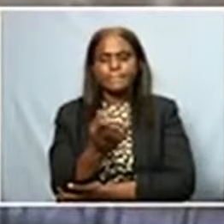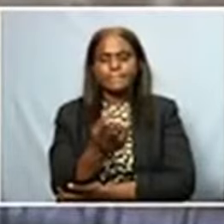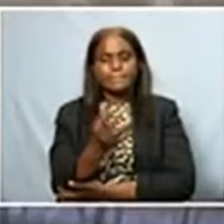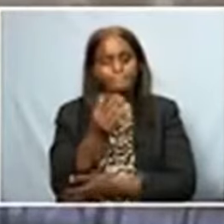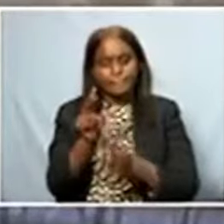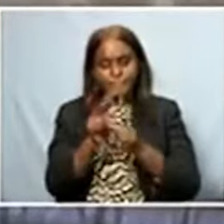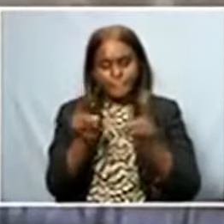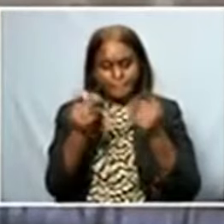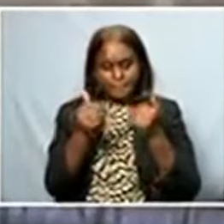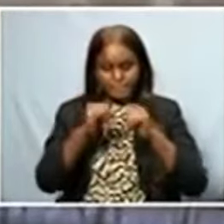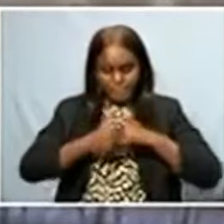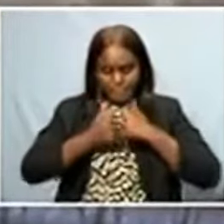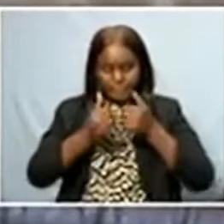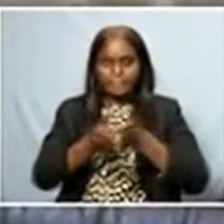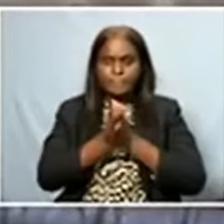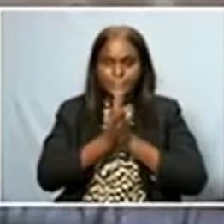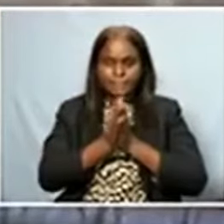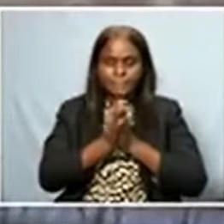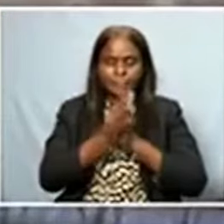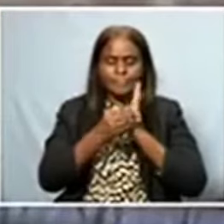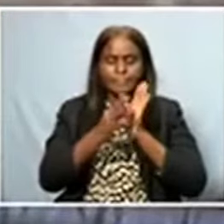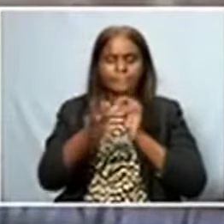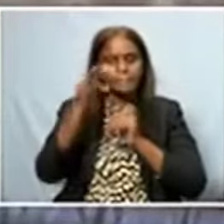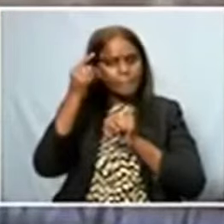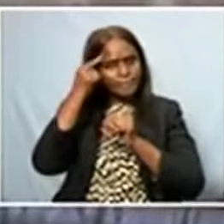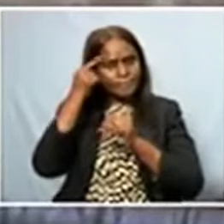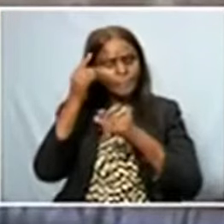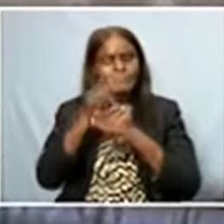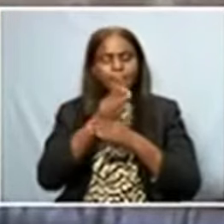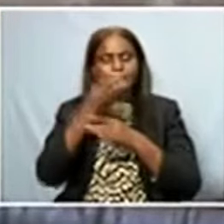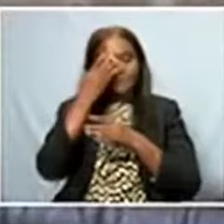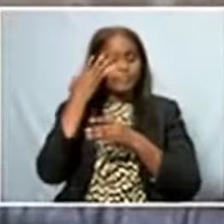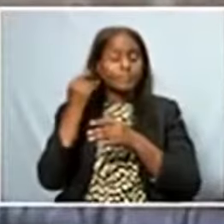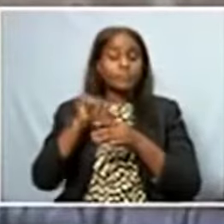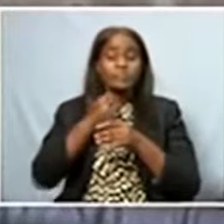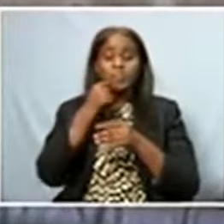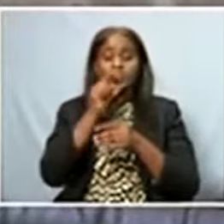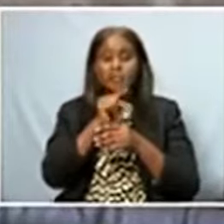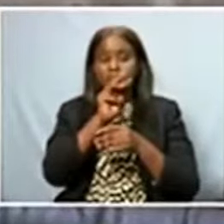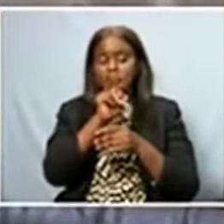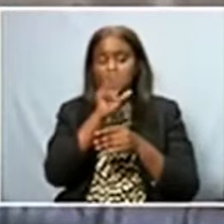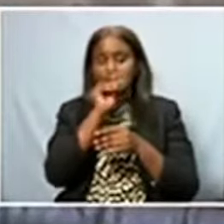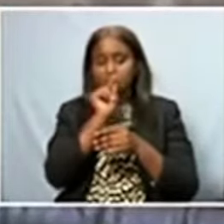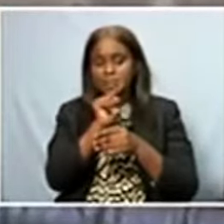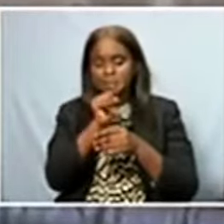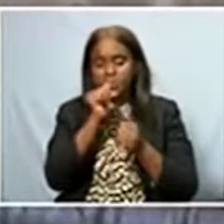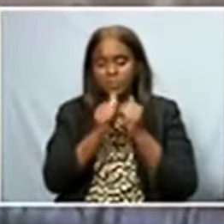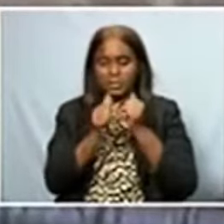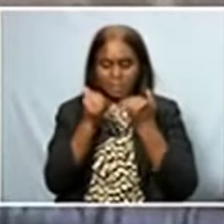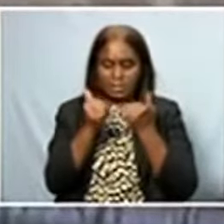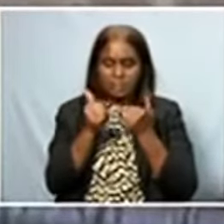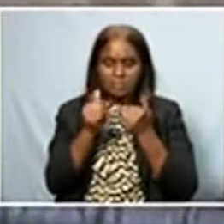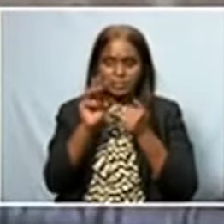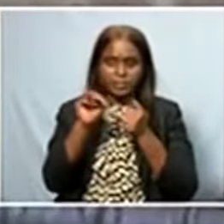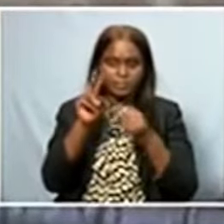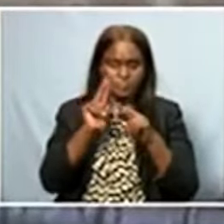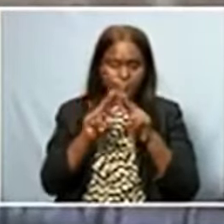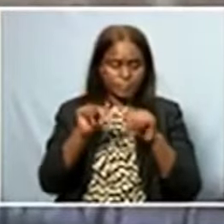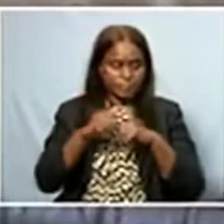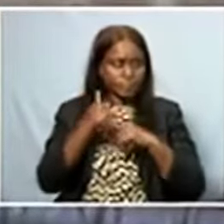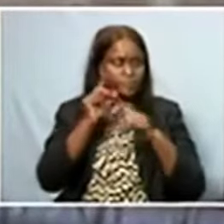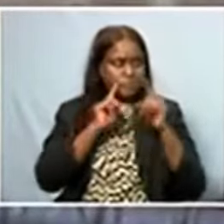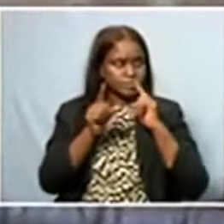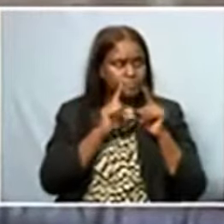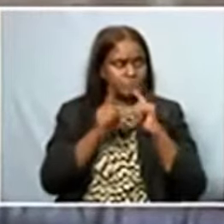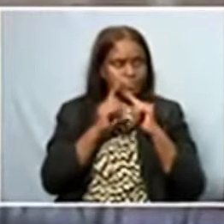So, our call on the lead of government business. We are saying this, Mr. Speaker, because, Mr. Chairperson, because in our